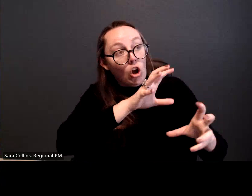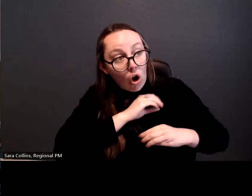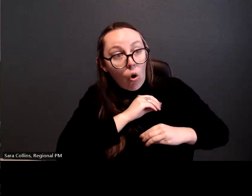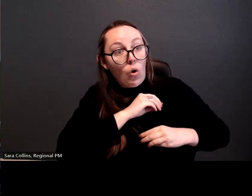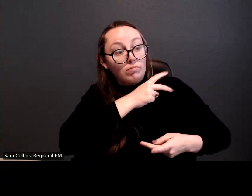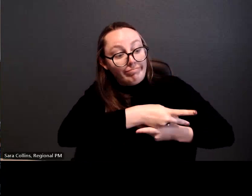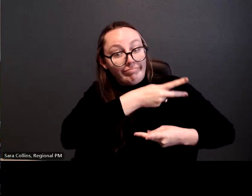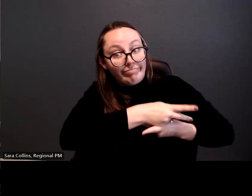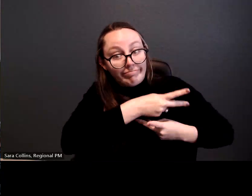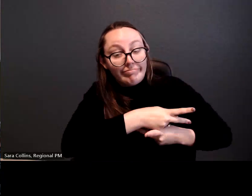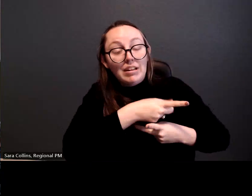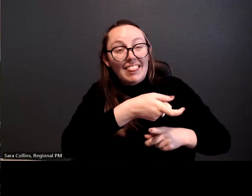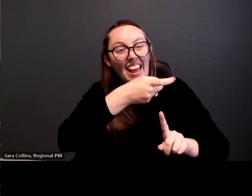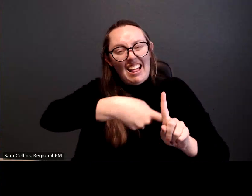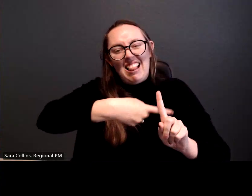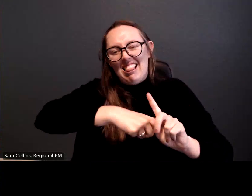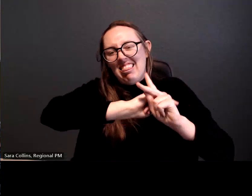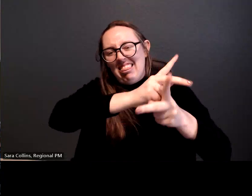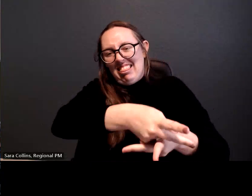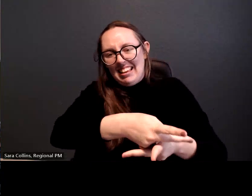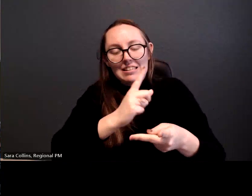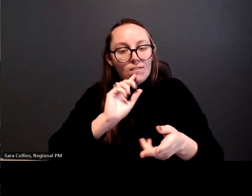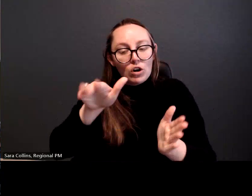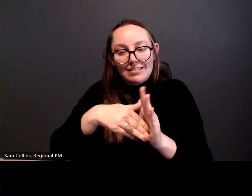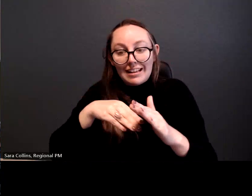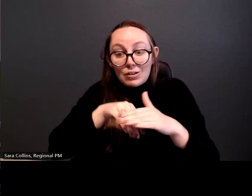CUDs would have a much simpler job.